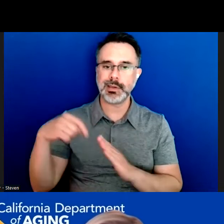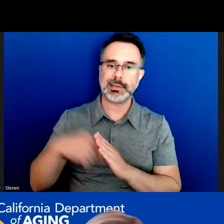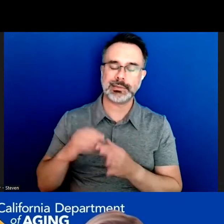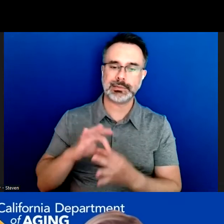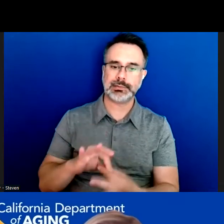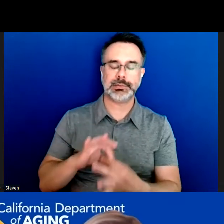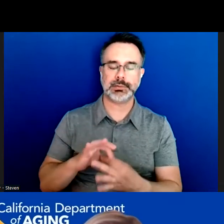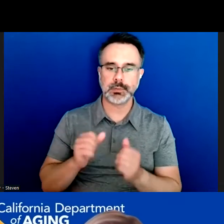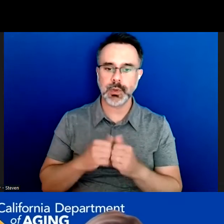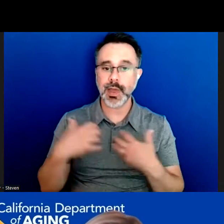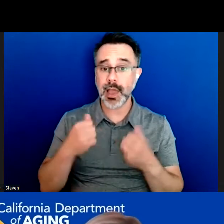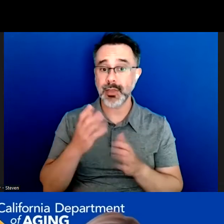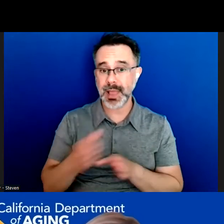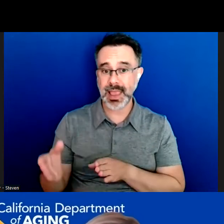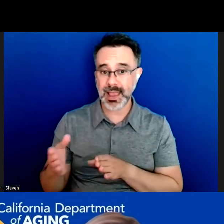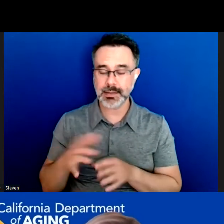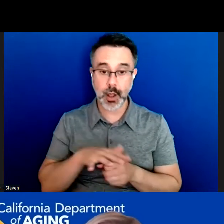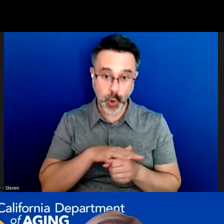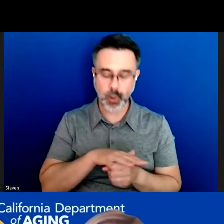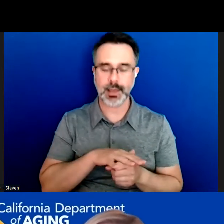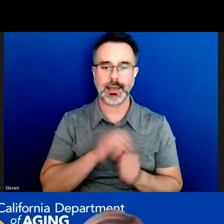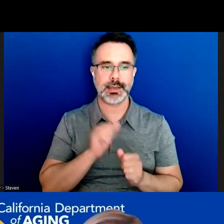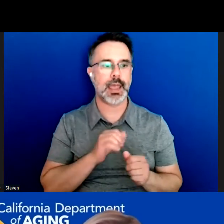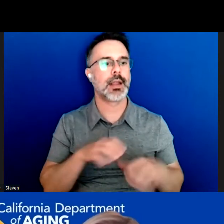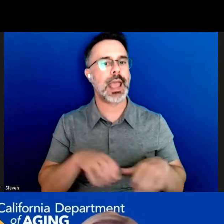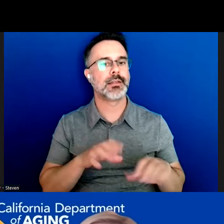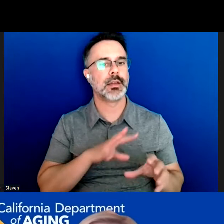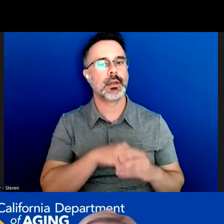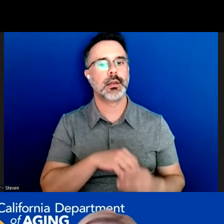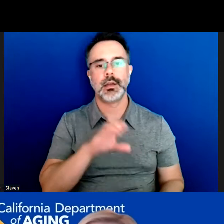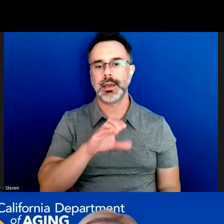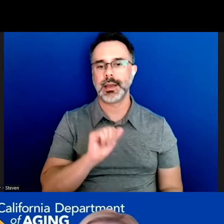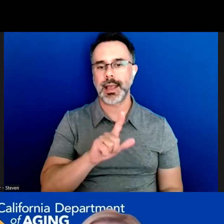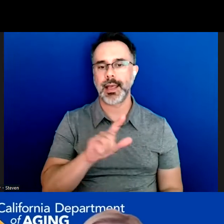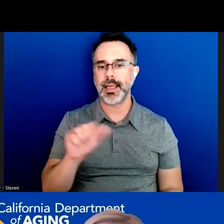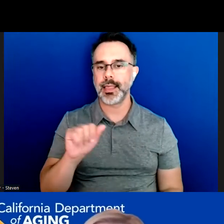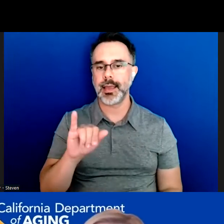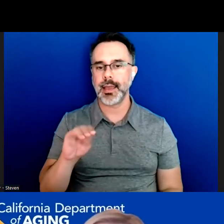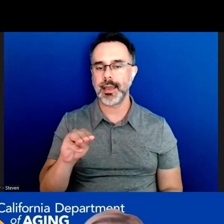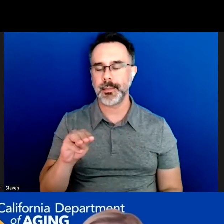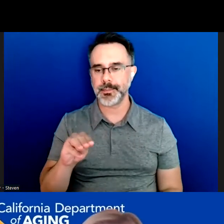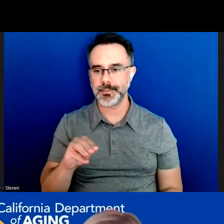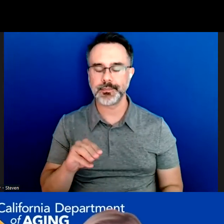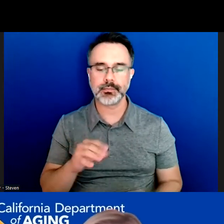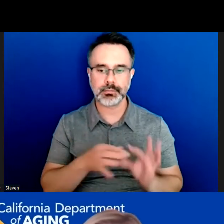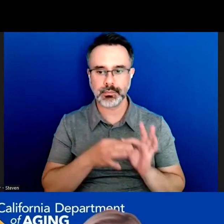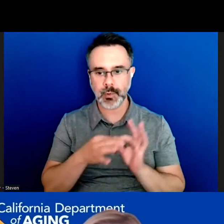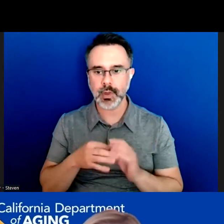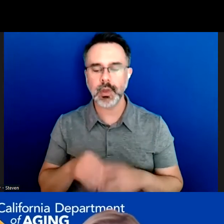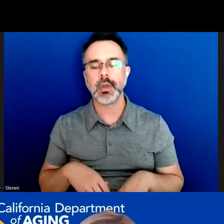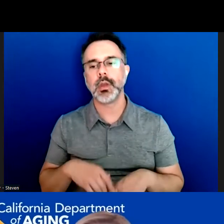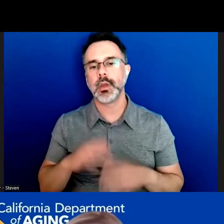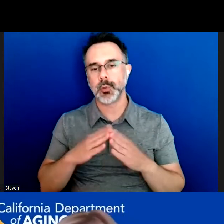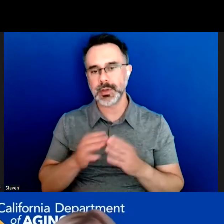local level so that they can be active participants in CalAIM with respect to community supports, enhanced care